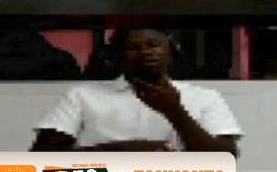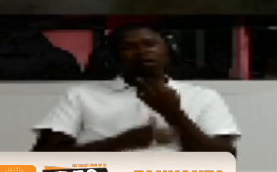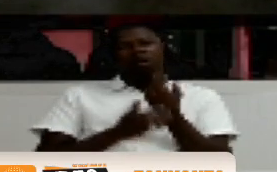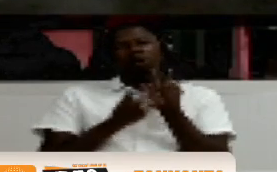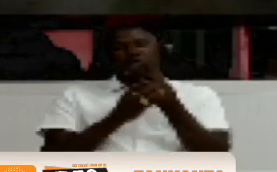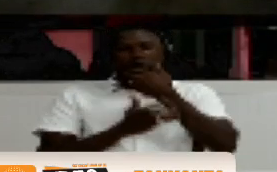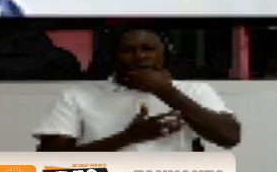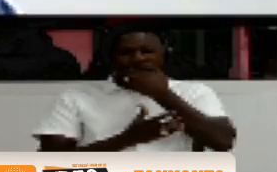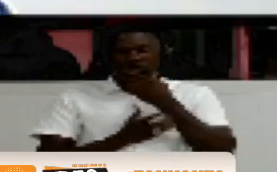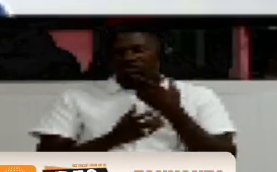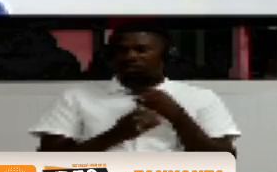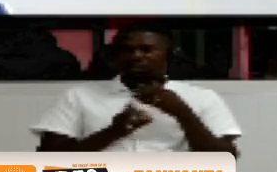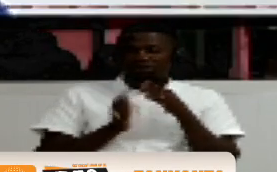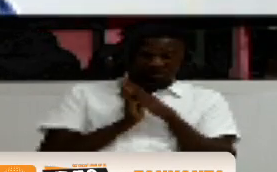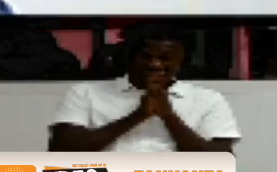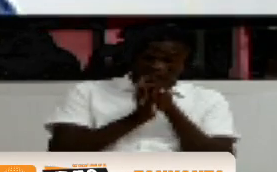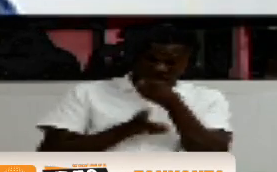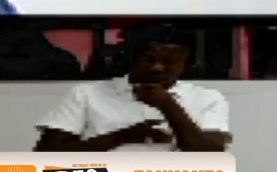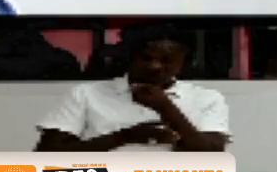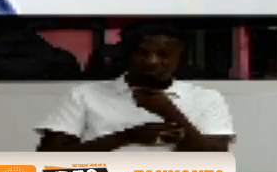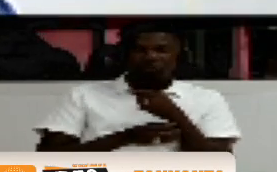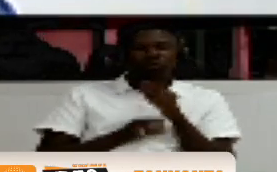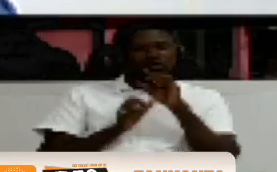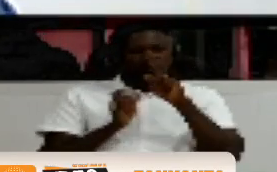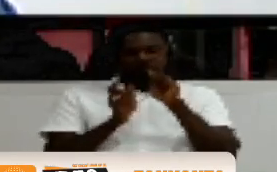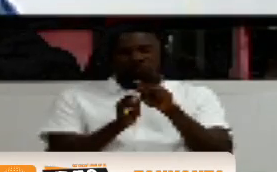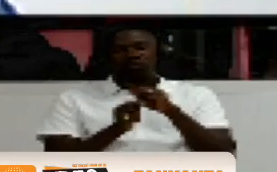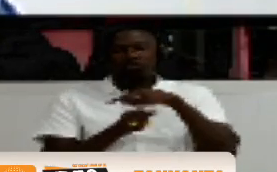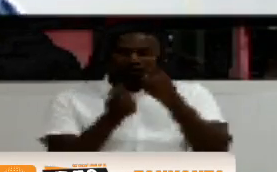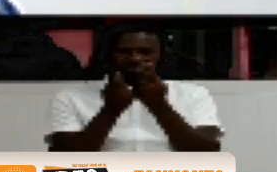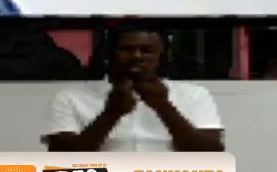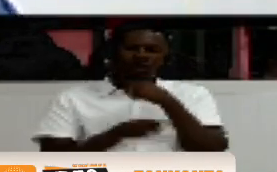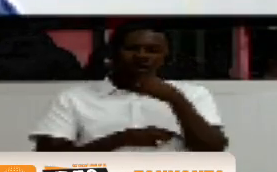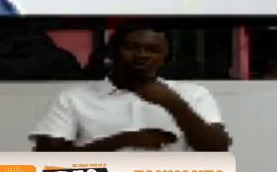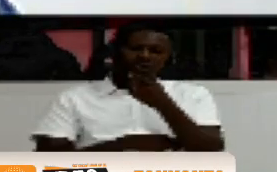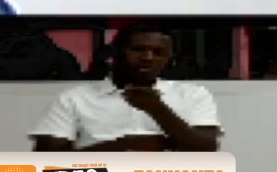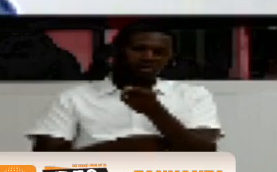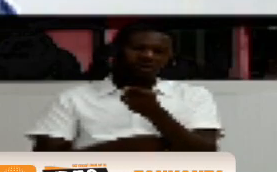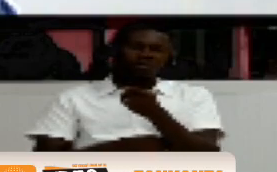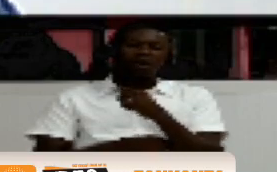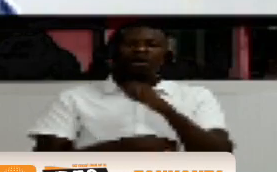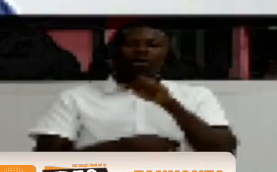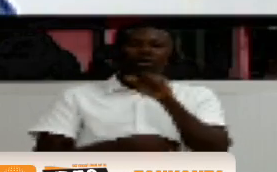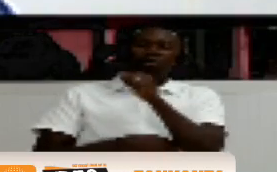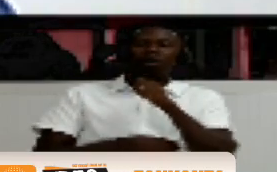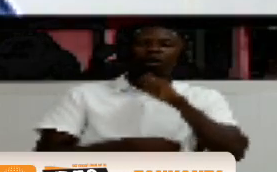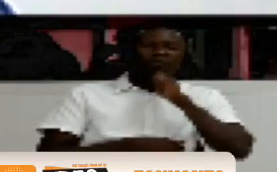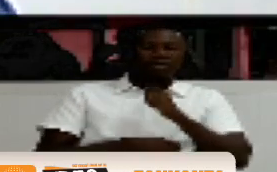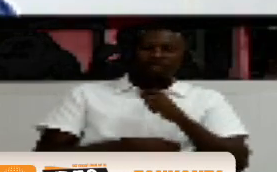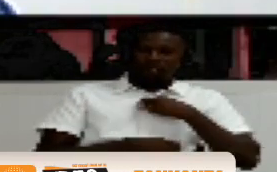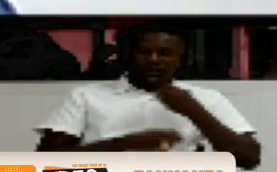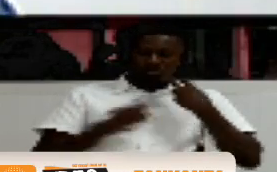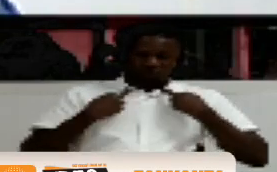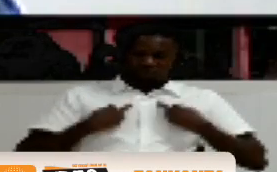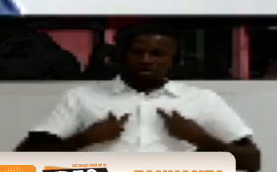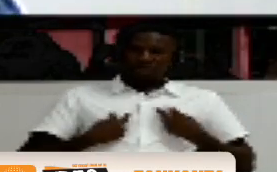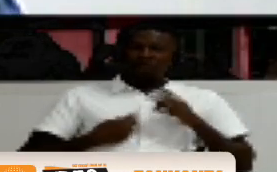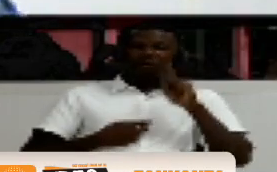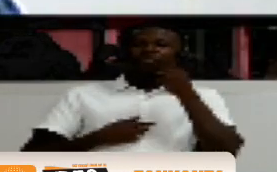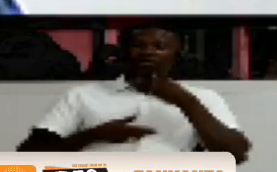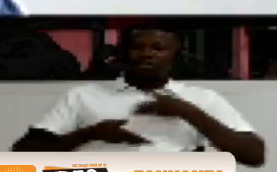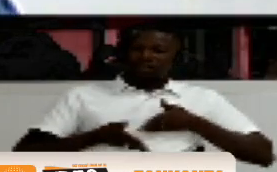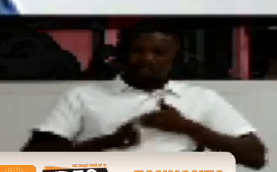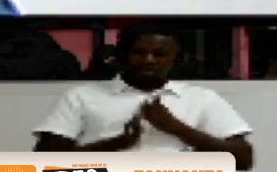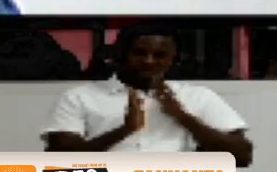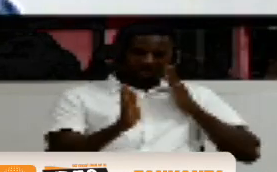do something about it. Our men in uniform are our first line of defense.